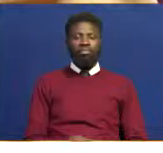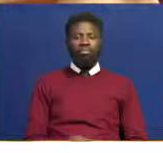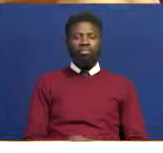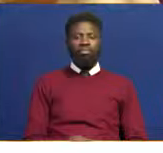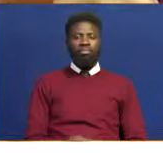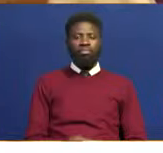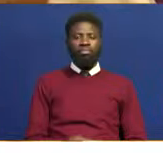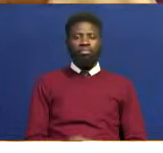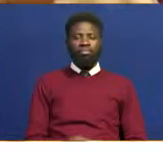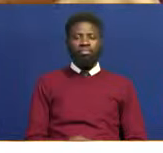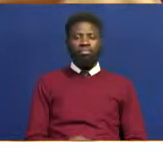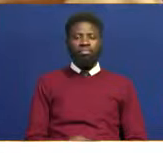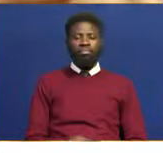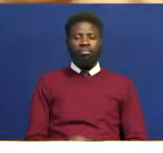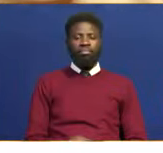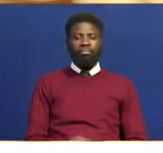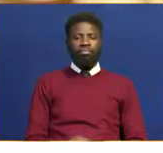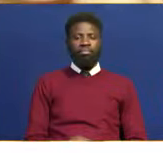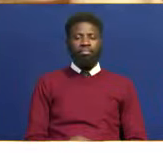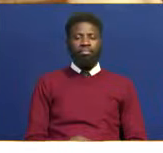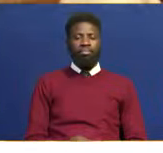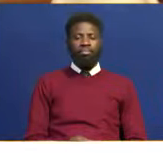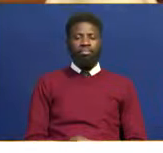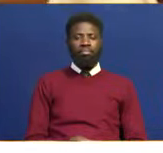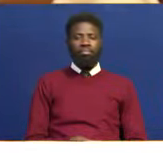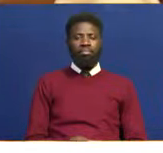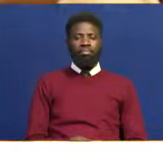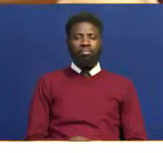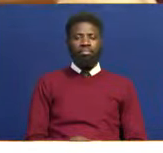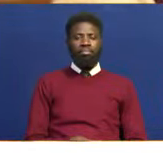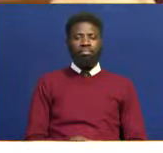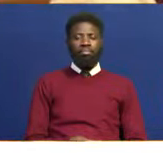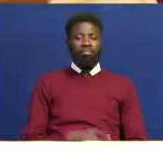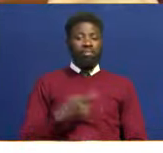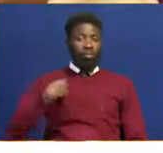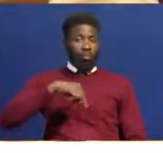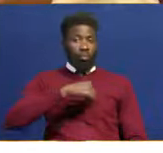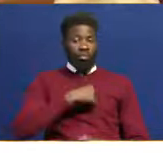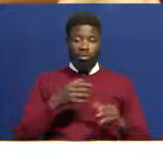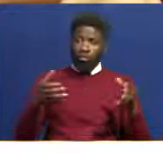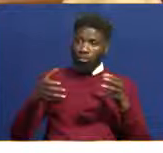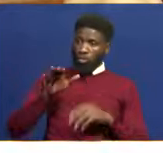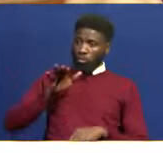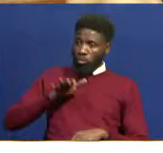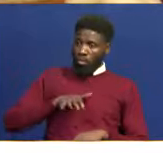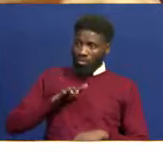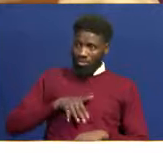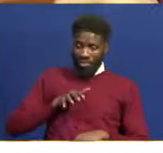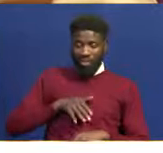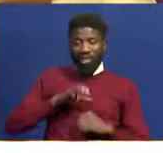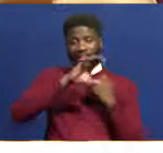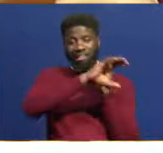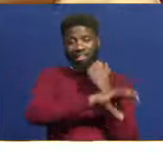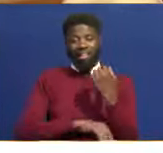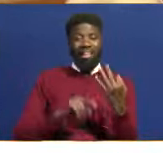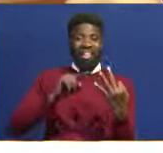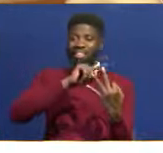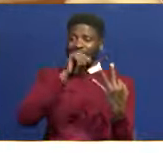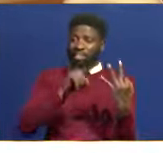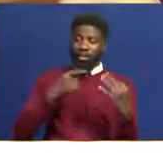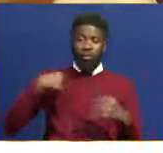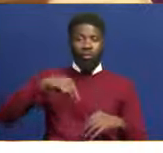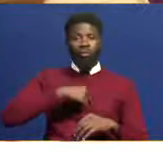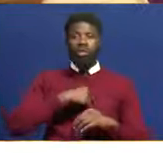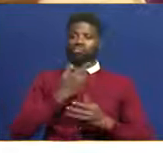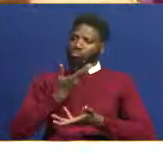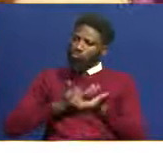hatta anaga maamulin hadaan ay waxa sidoo kale ma dhigano. We as mothers from the three countries preach peace amongst ourselves so